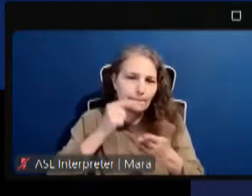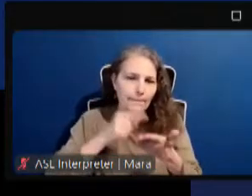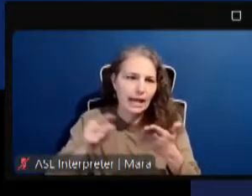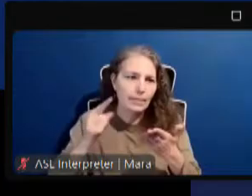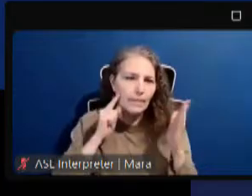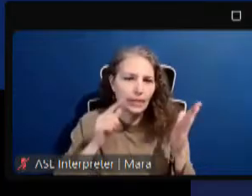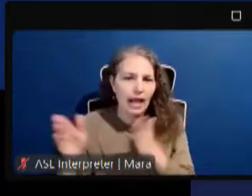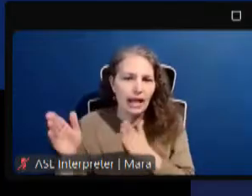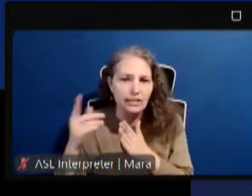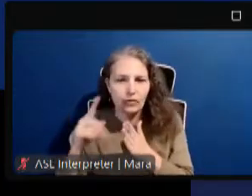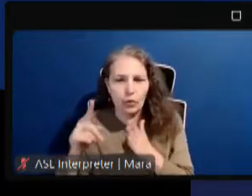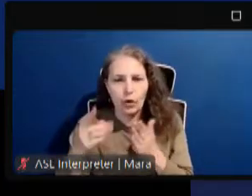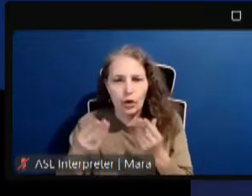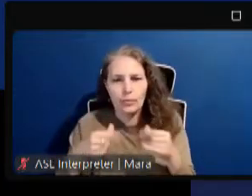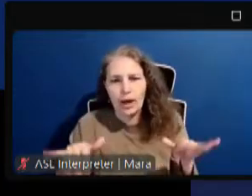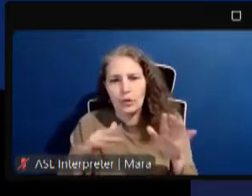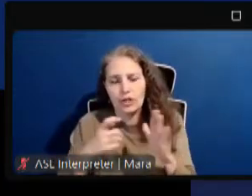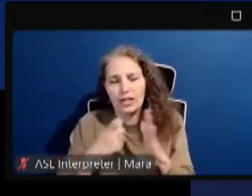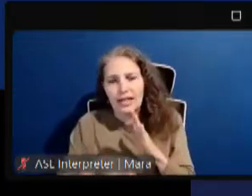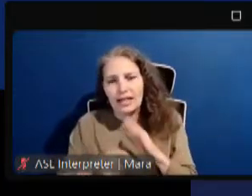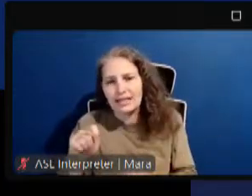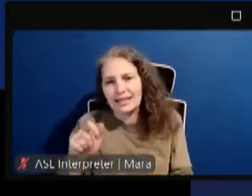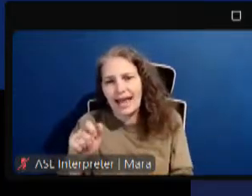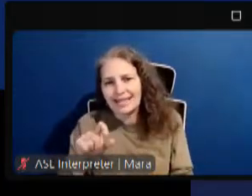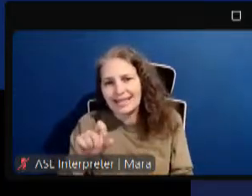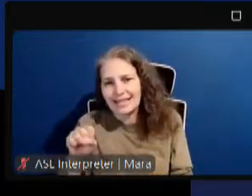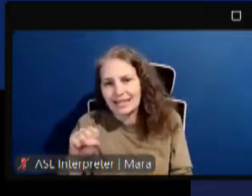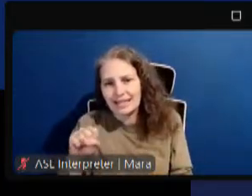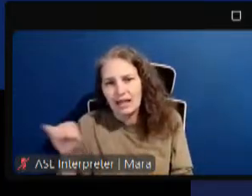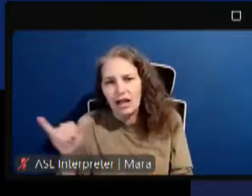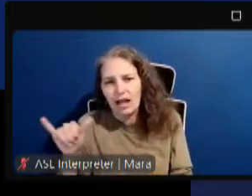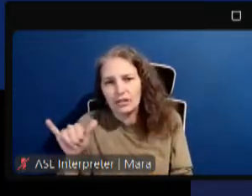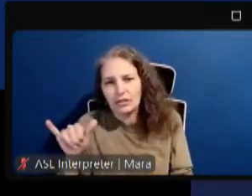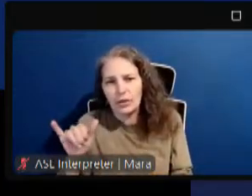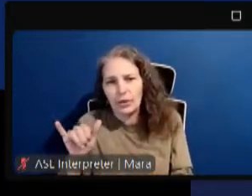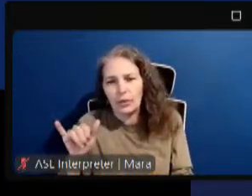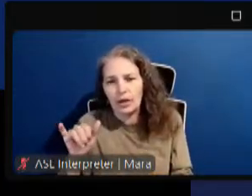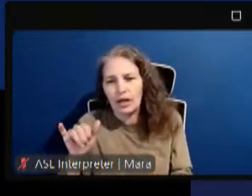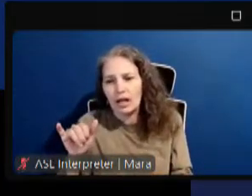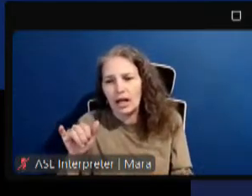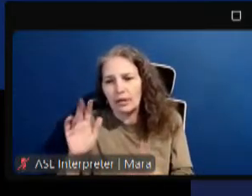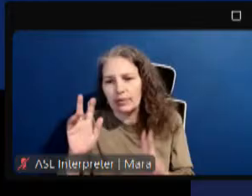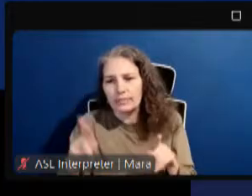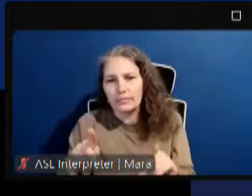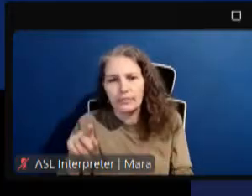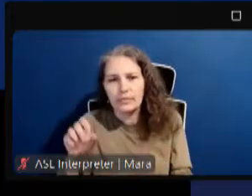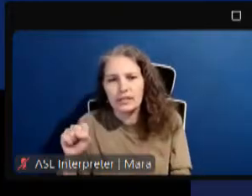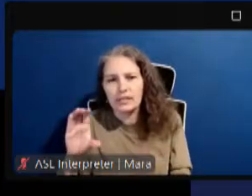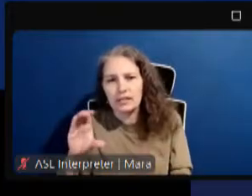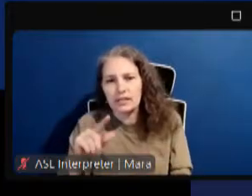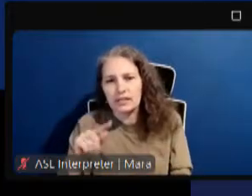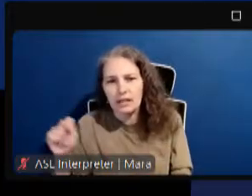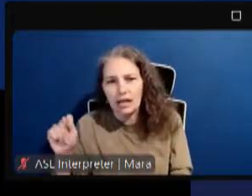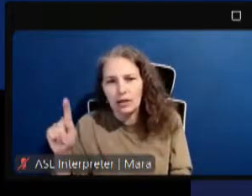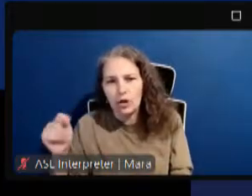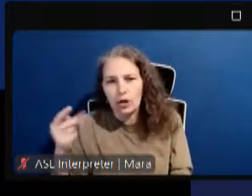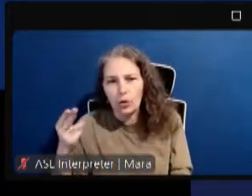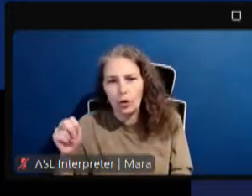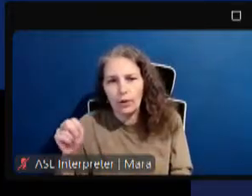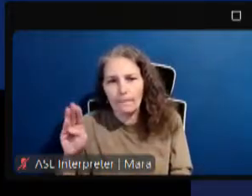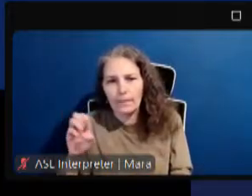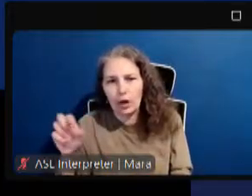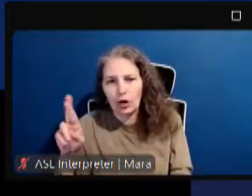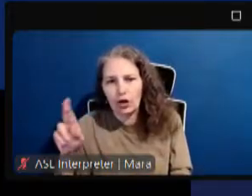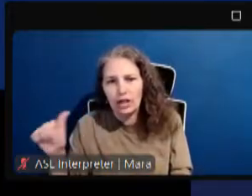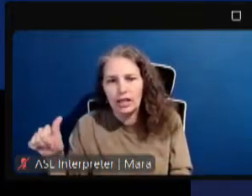taxes. I have joined on the call with me Scott Thornberry, who's the Assistant Assessor, as well as Jerry House and Nicole White